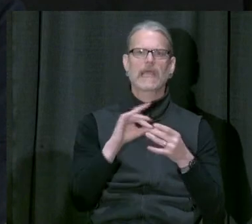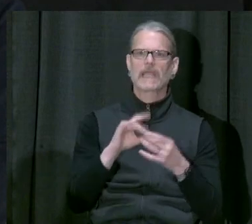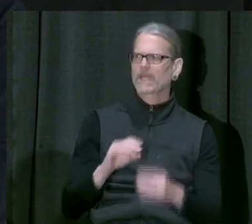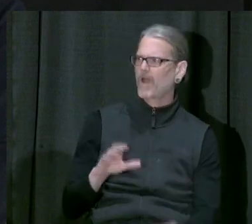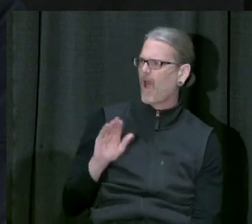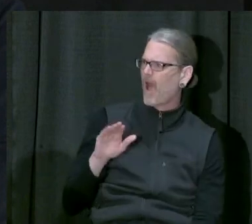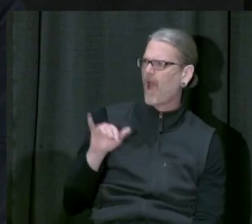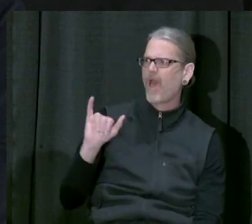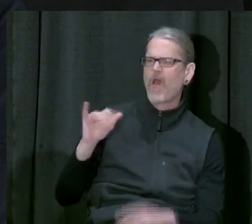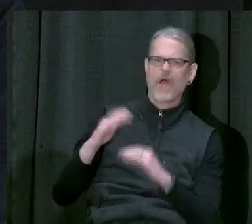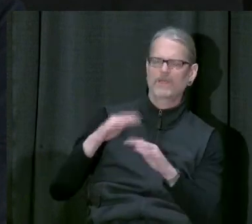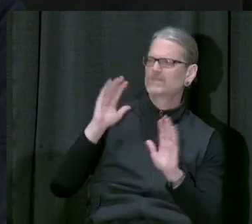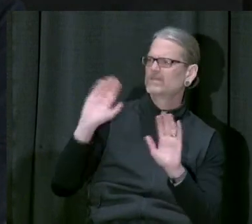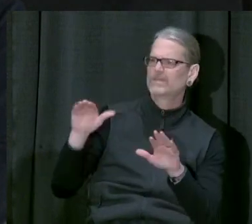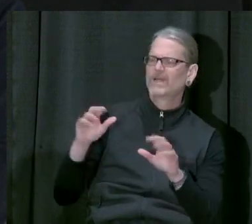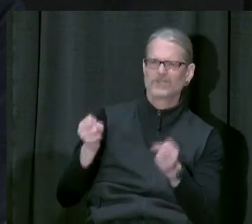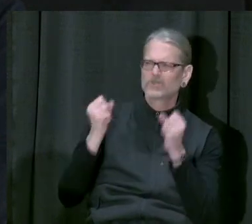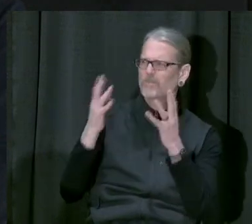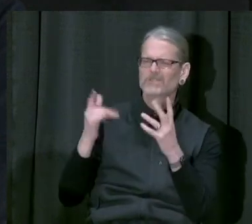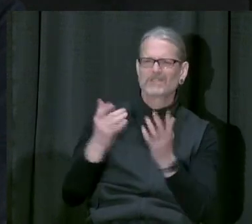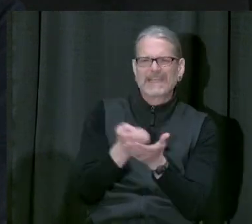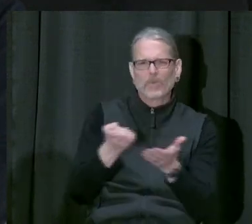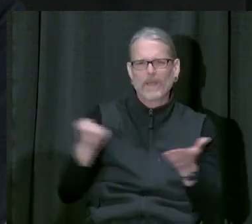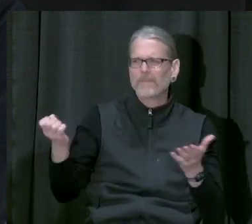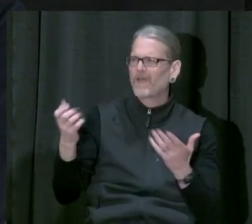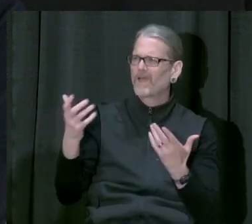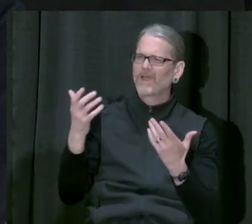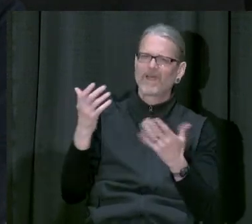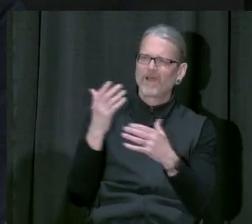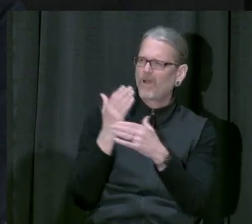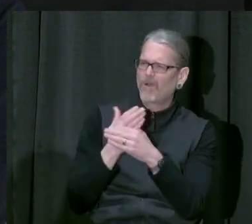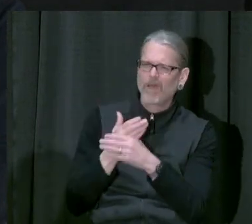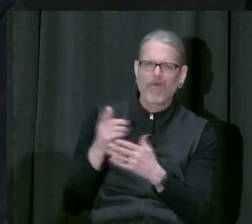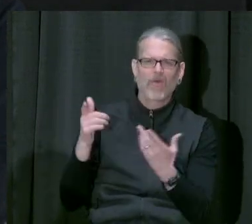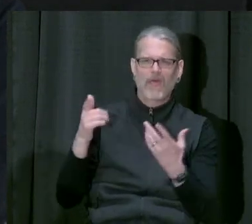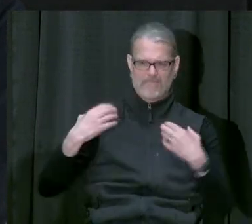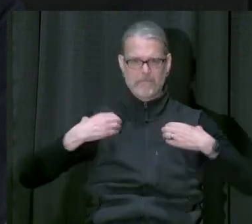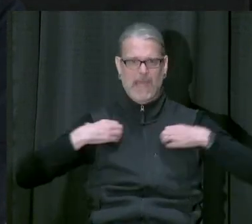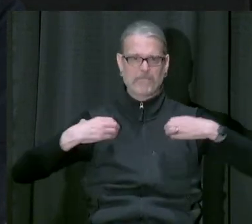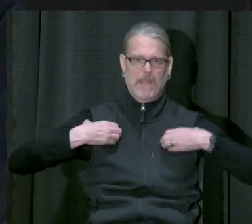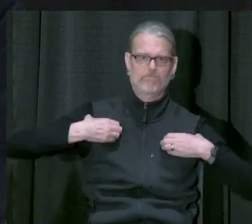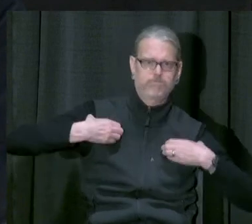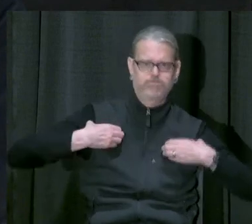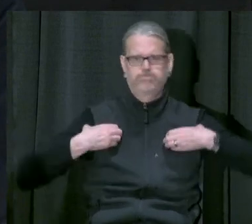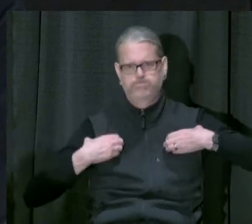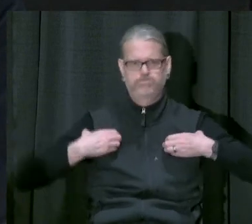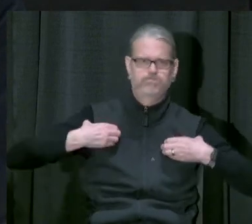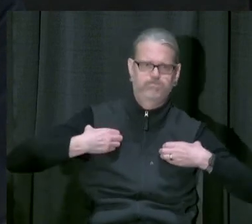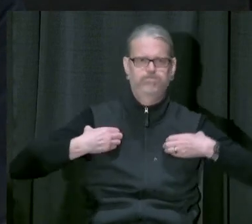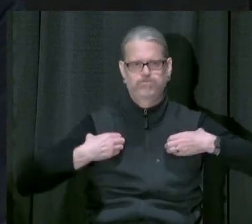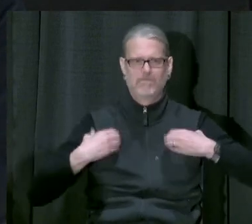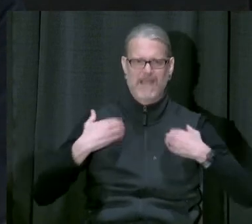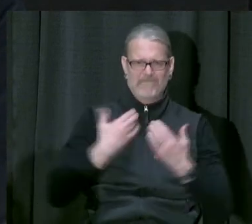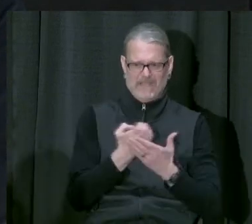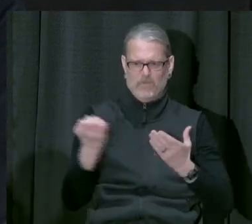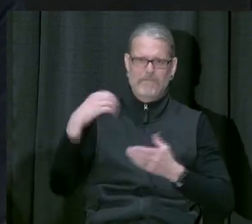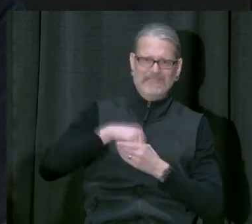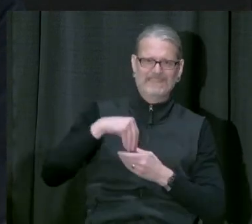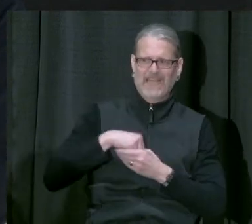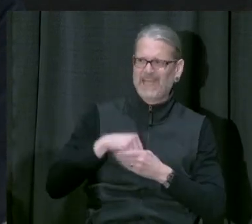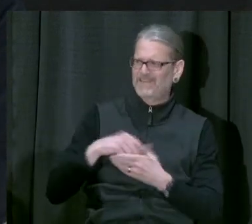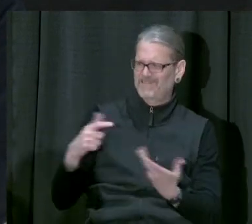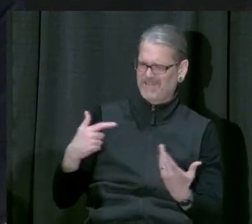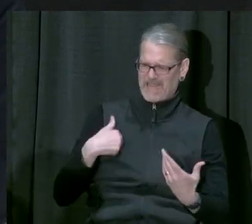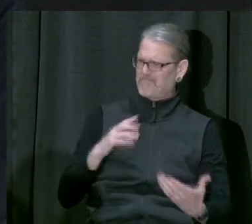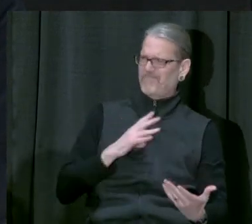much equipment, it's too much of a hassle, it's too expensive. The big, huge backpack thing. Yeah, I mean, mm-hmm. It's just, who needs it? I get